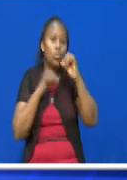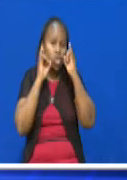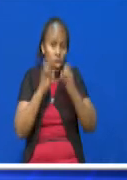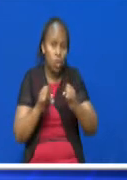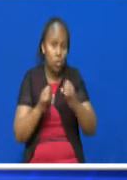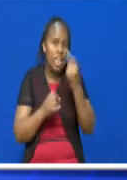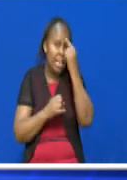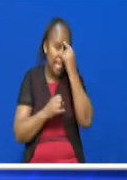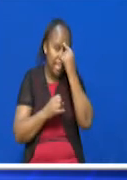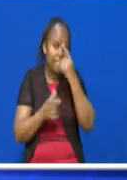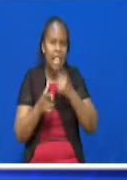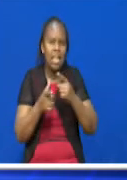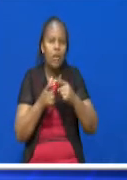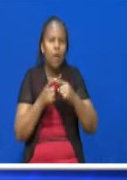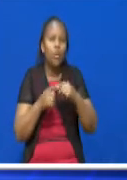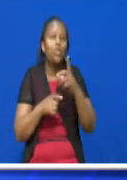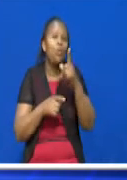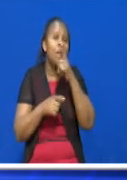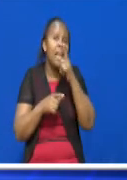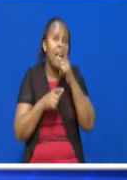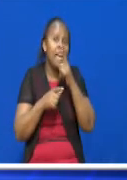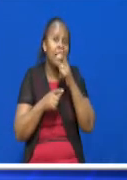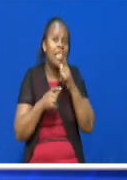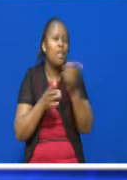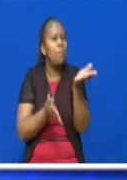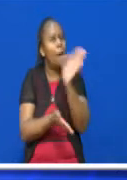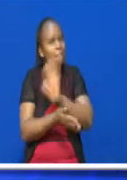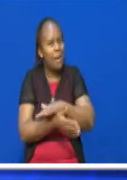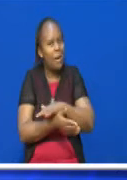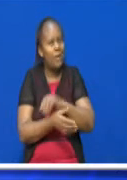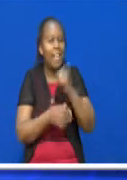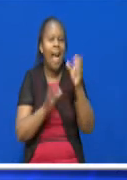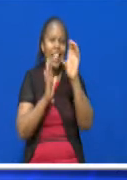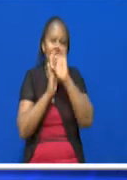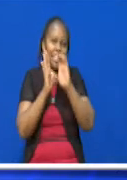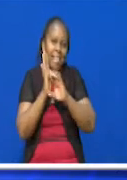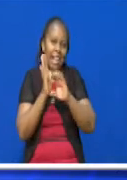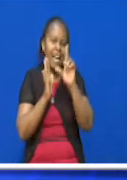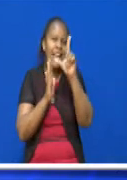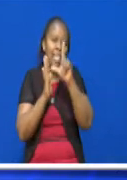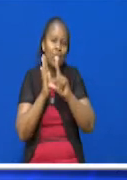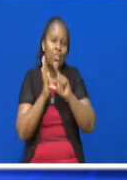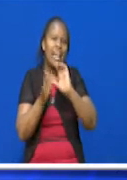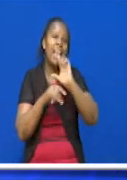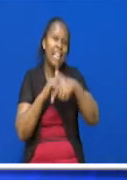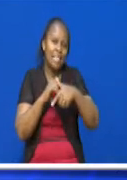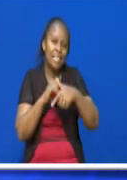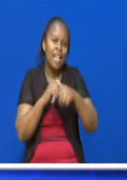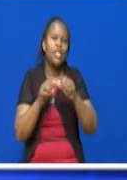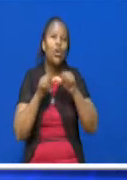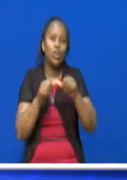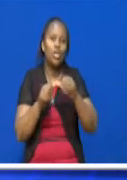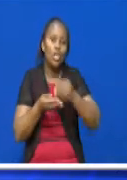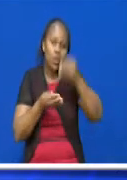And after that, we are going to take a short break, our lunch break, and then we'll be back with the rest of the classes. Stay tuned, keep it Edu Channel, and let's learn.